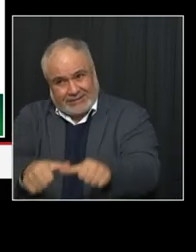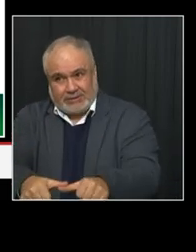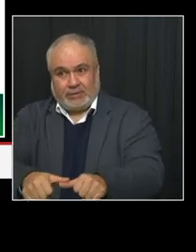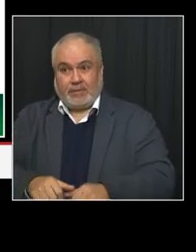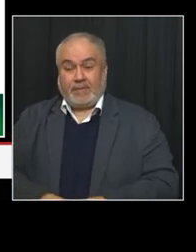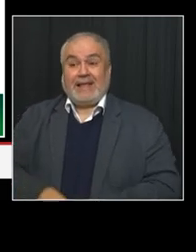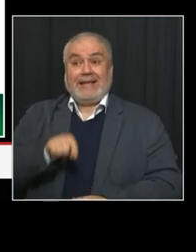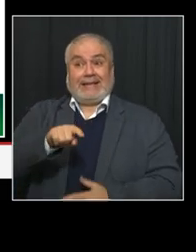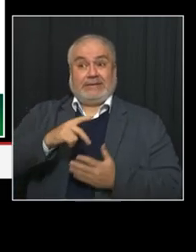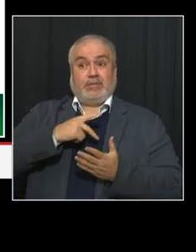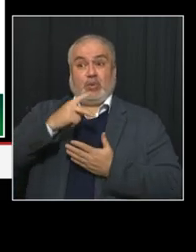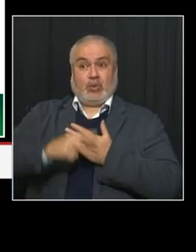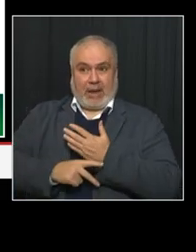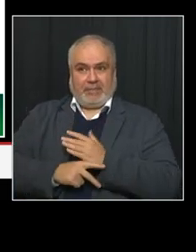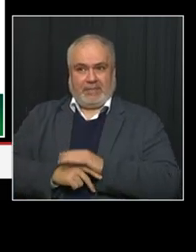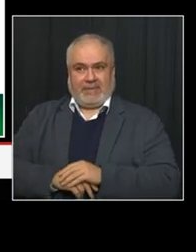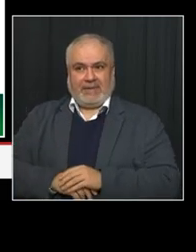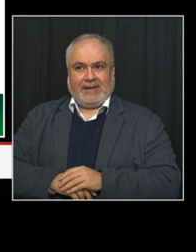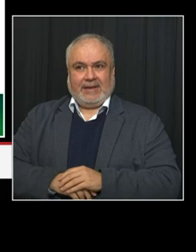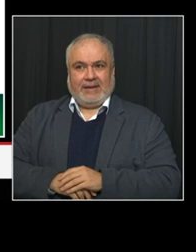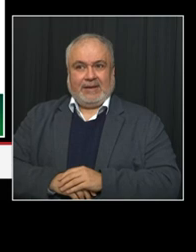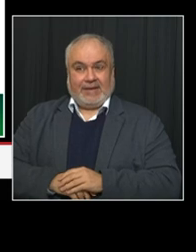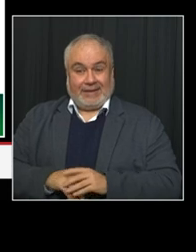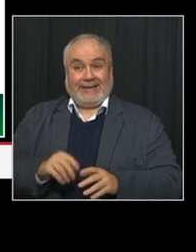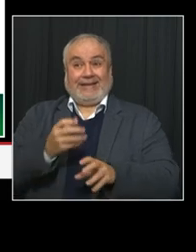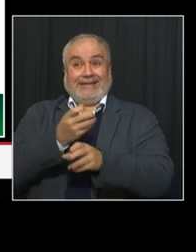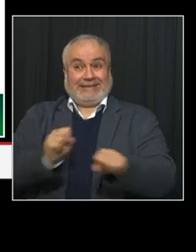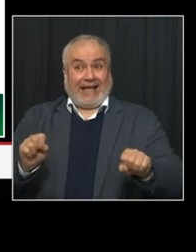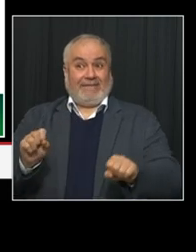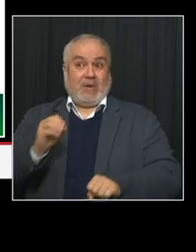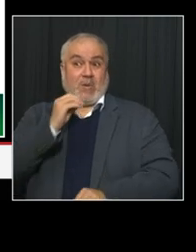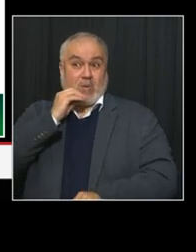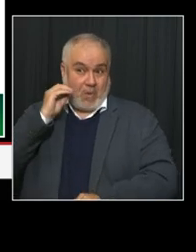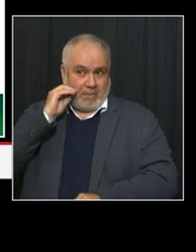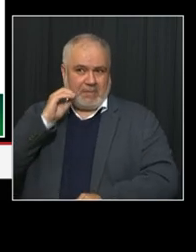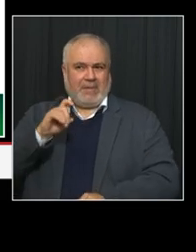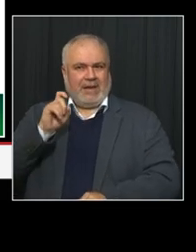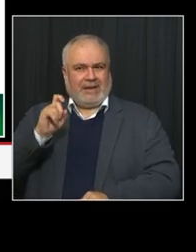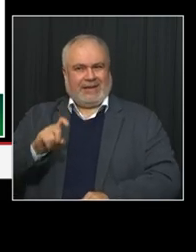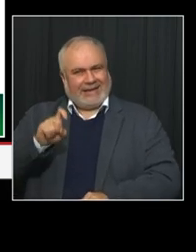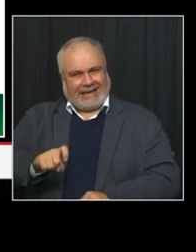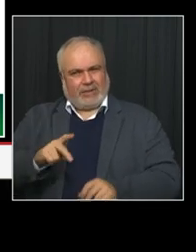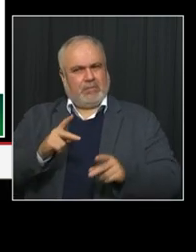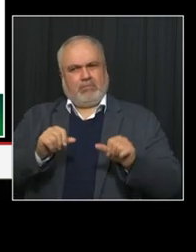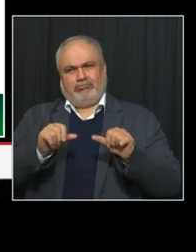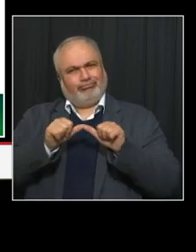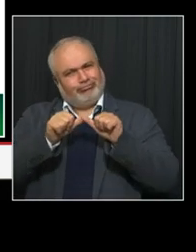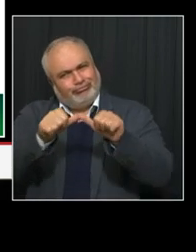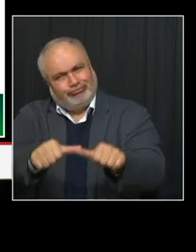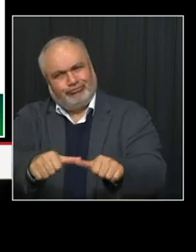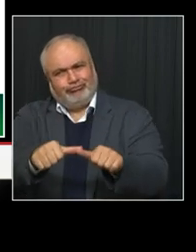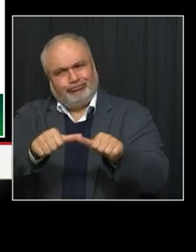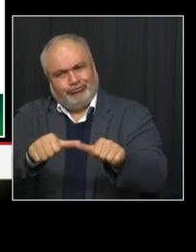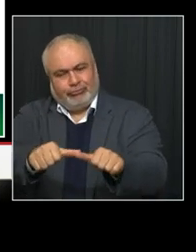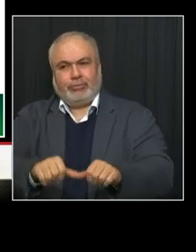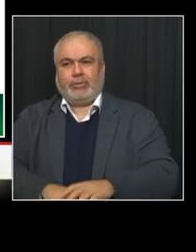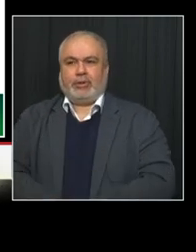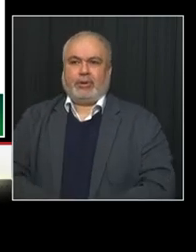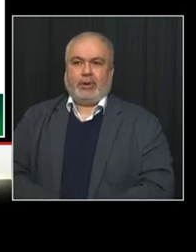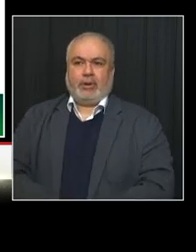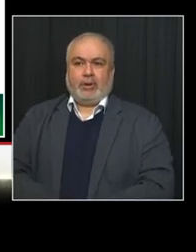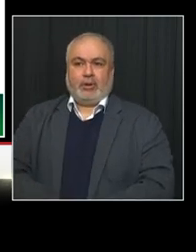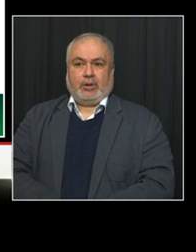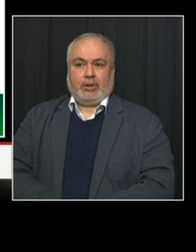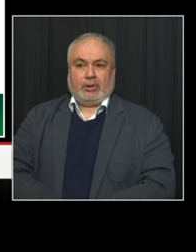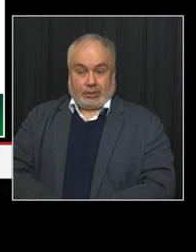but grow. Because it's another way that Jenny talked about the new affordable senior housing that we're building.